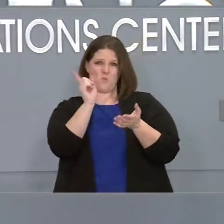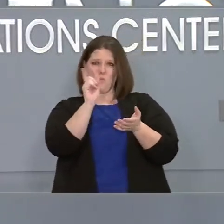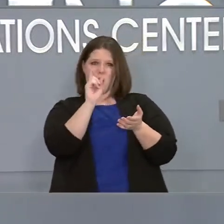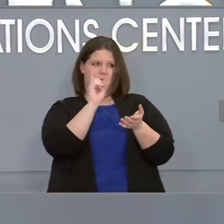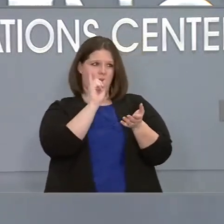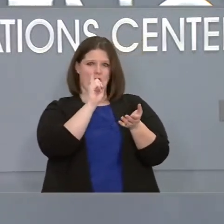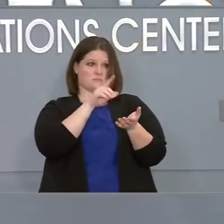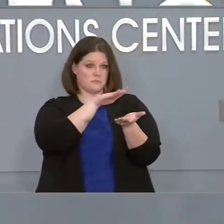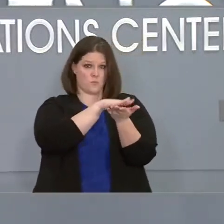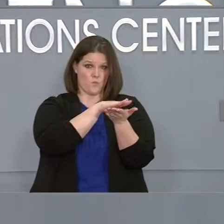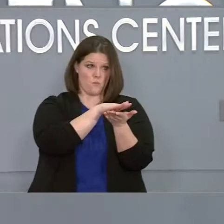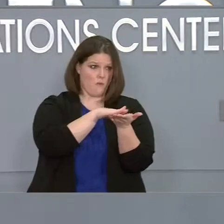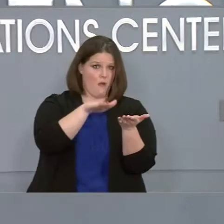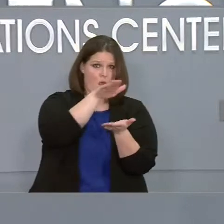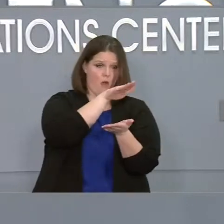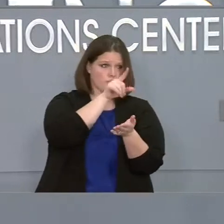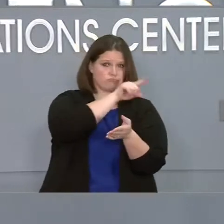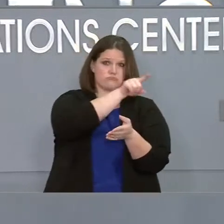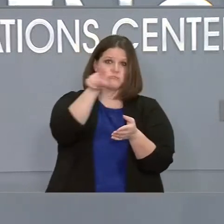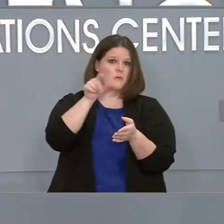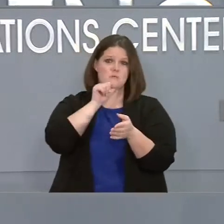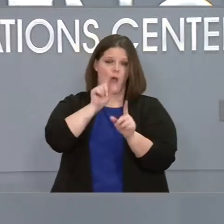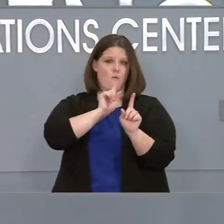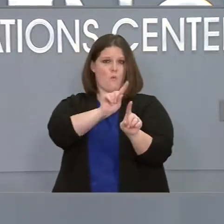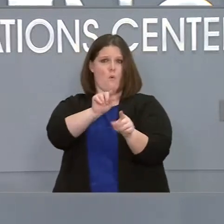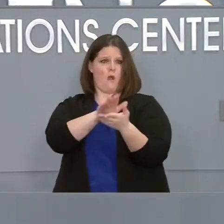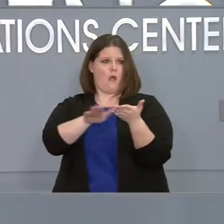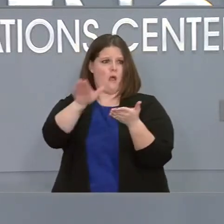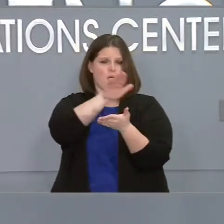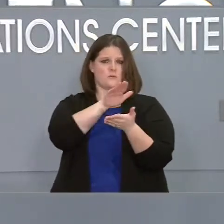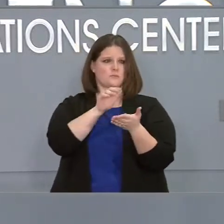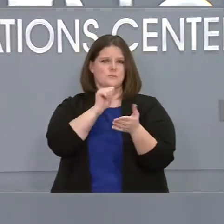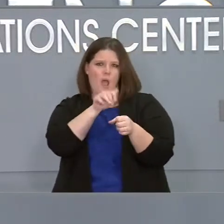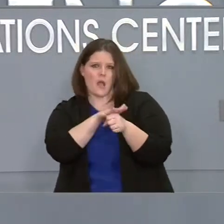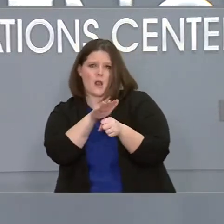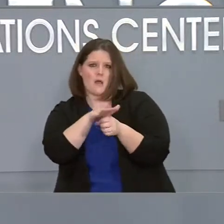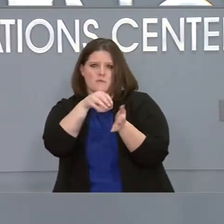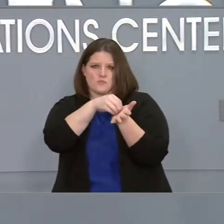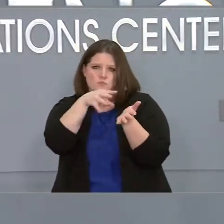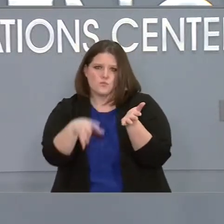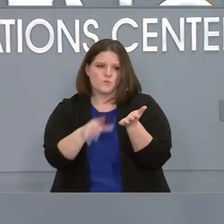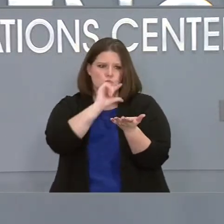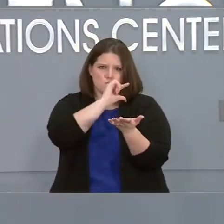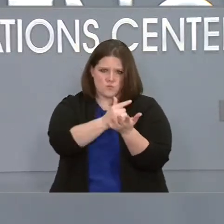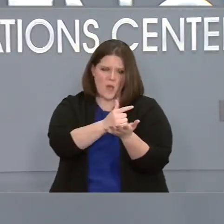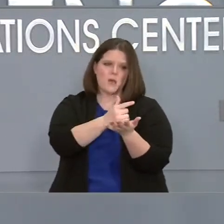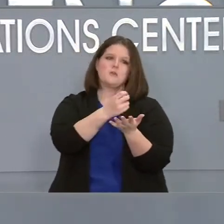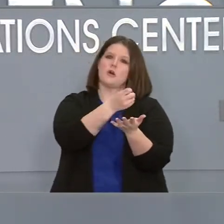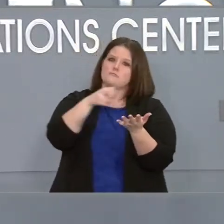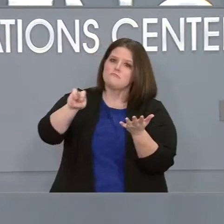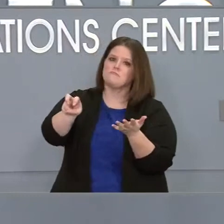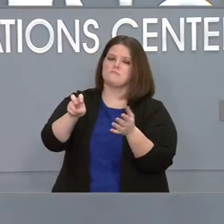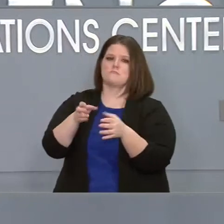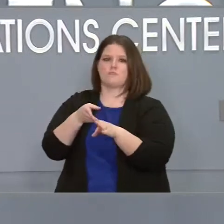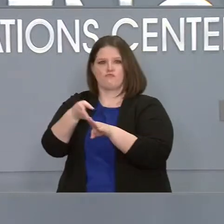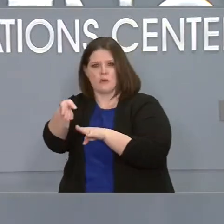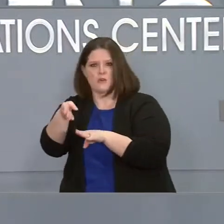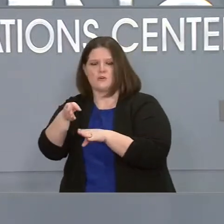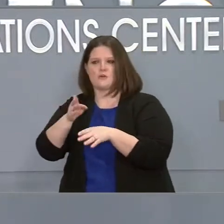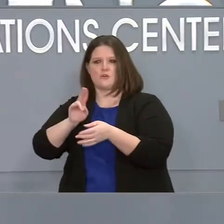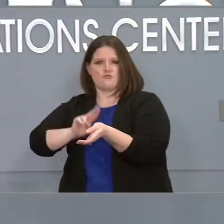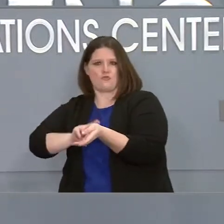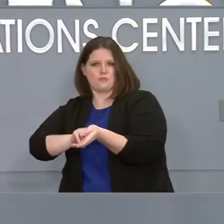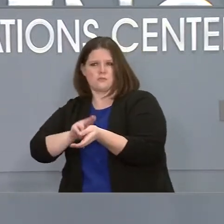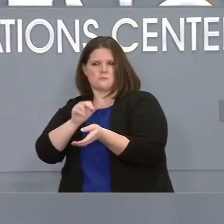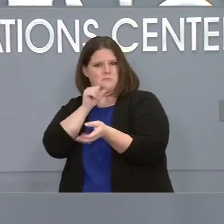sure that folks are going into the space and training and wanting to see careers in that as well. So we're trying to work